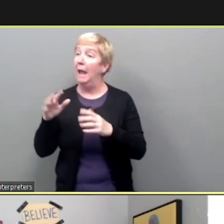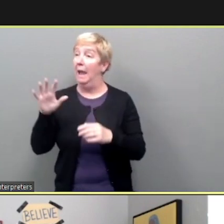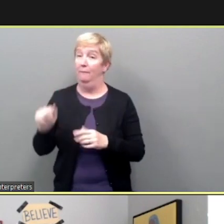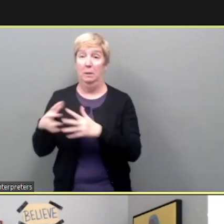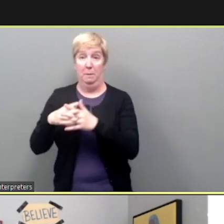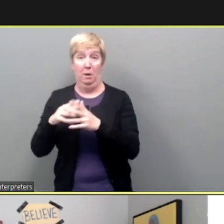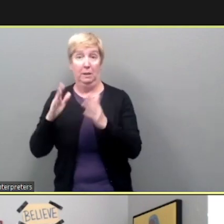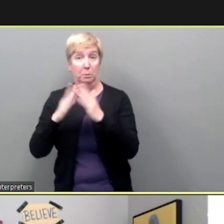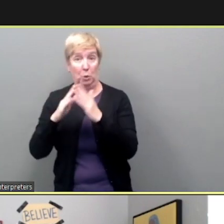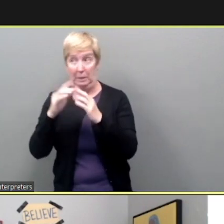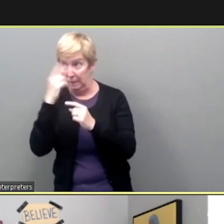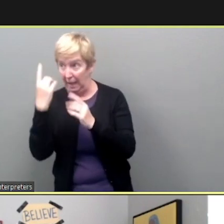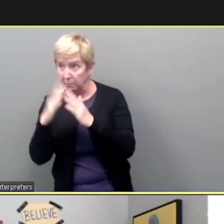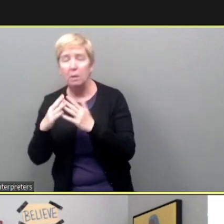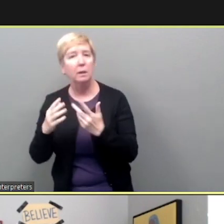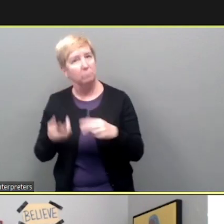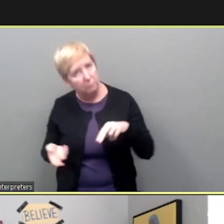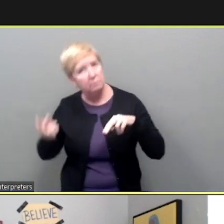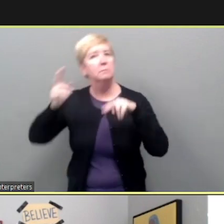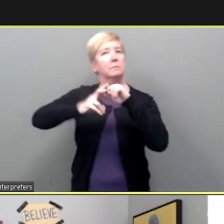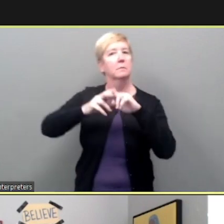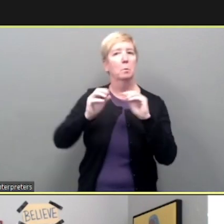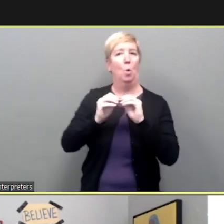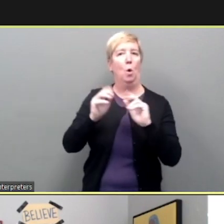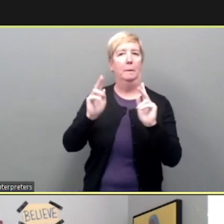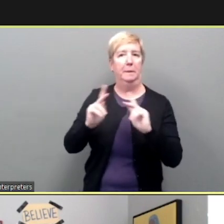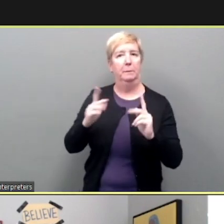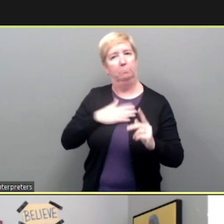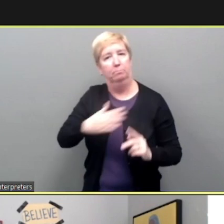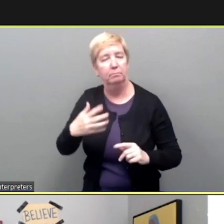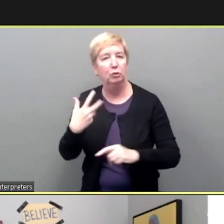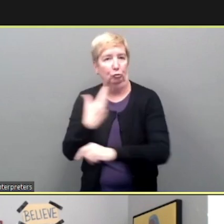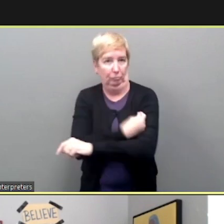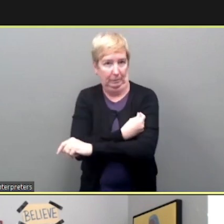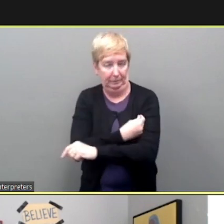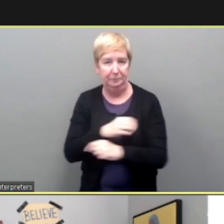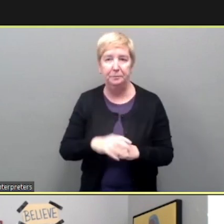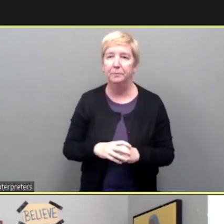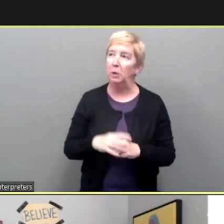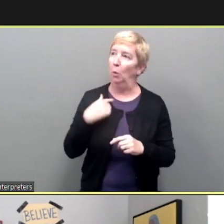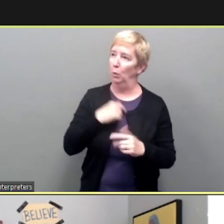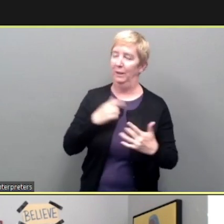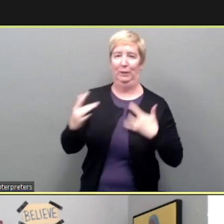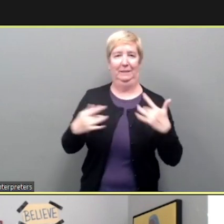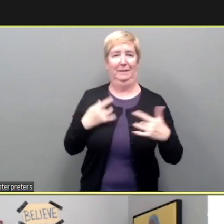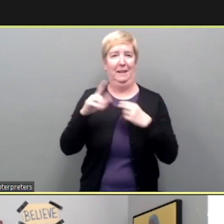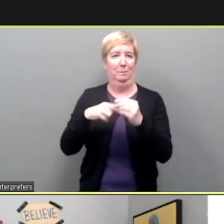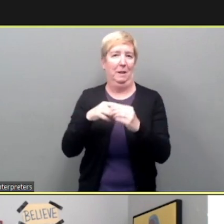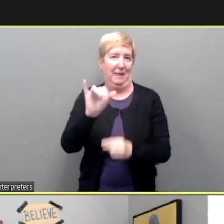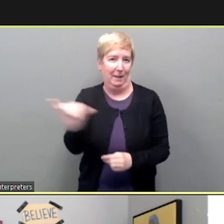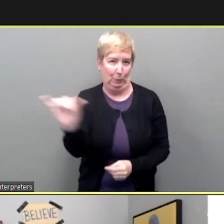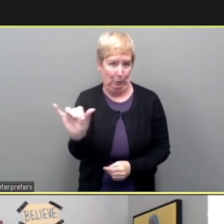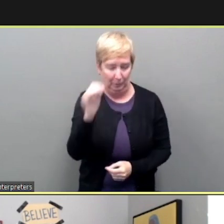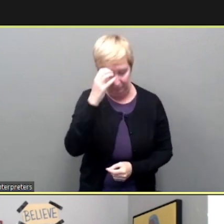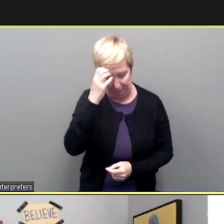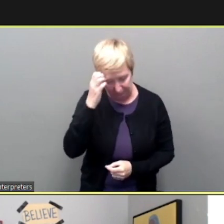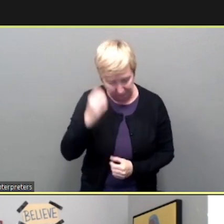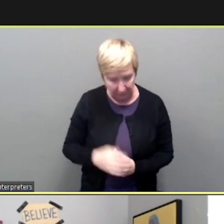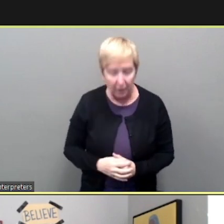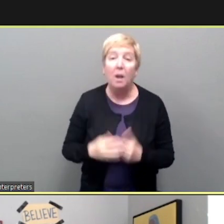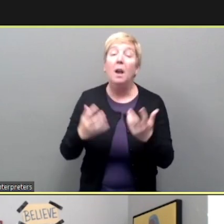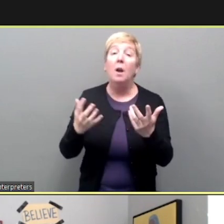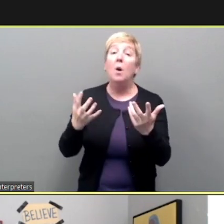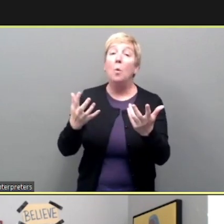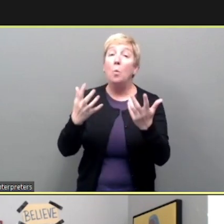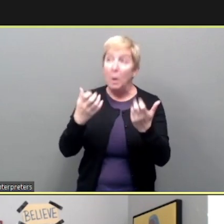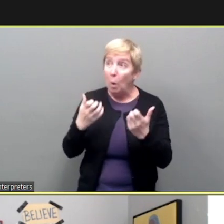increase in the past week, more than we've had in the past 2 months. So we're really excited about that. We want to make sure every